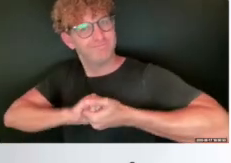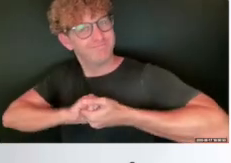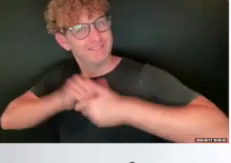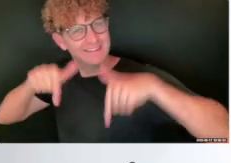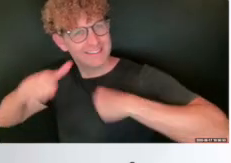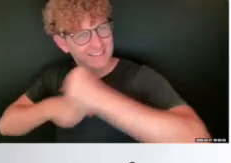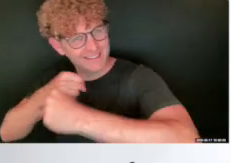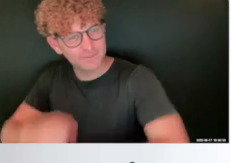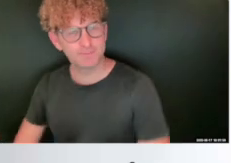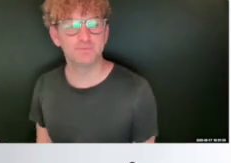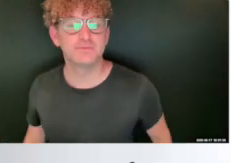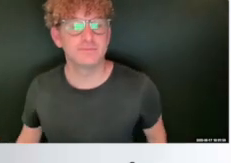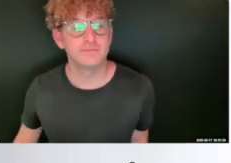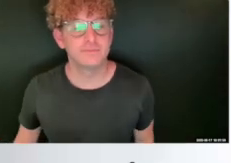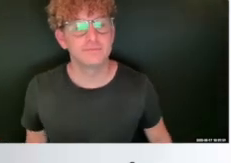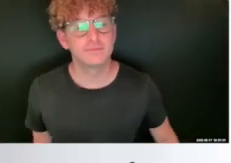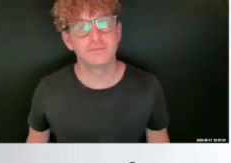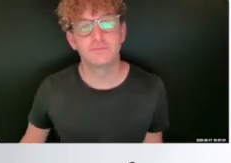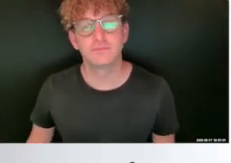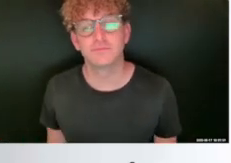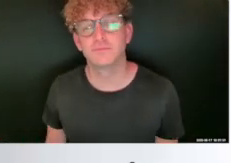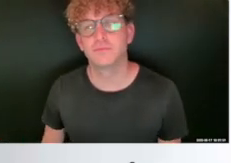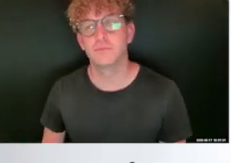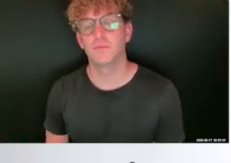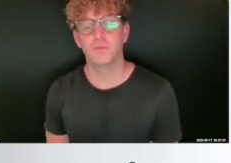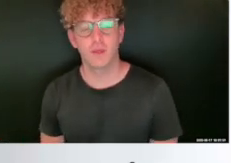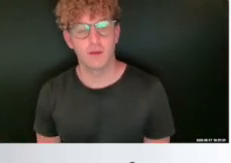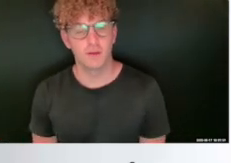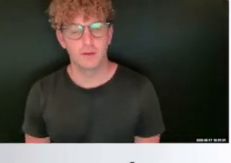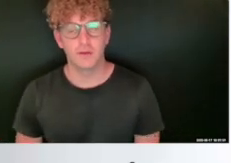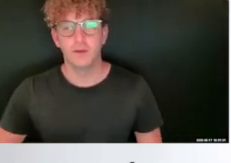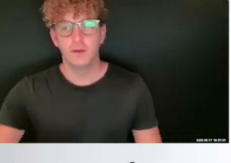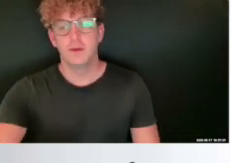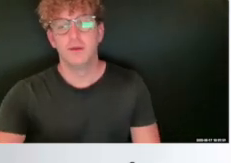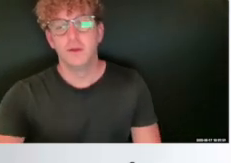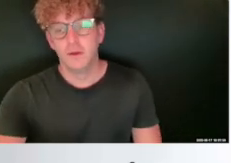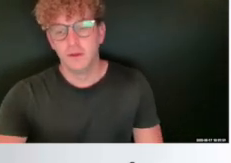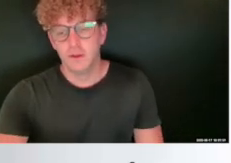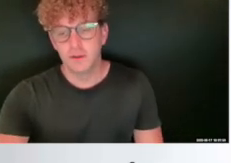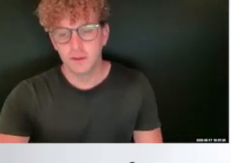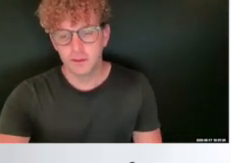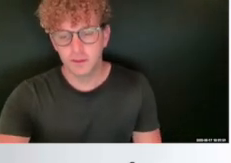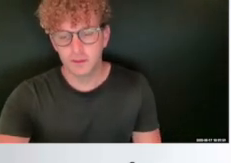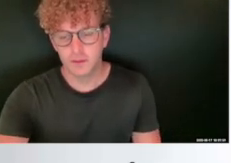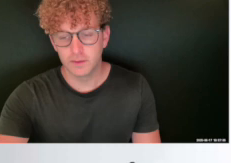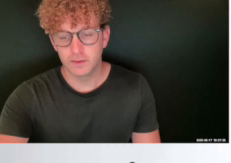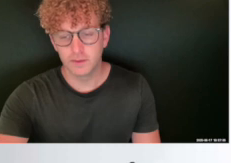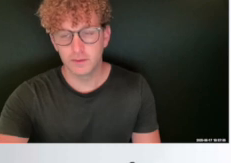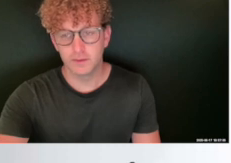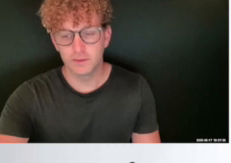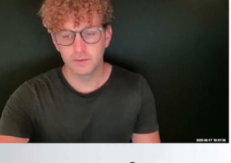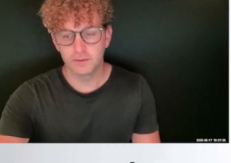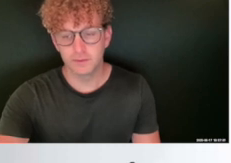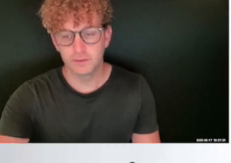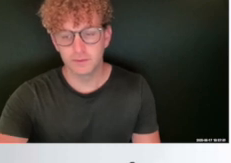question and answer portion of the presentation. Thank you, Jessica. We'll now open the floor for questions and comments regarding